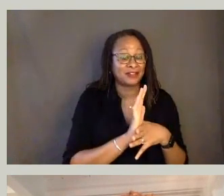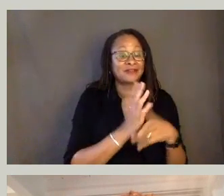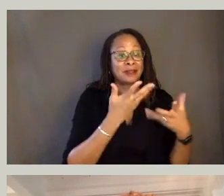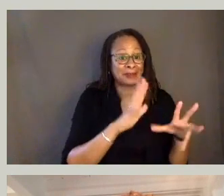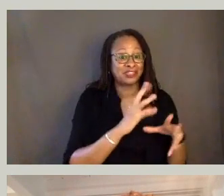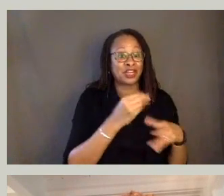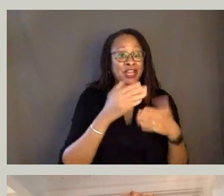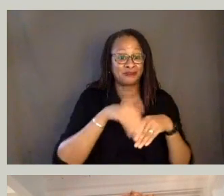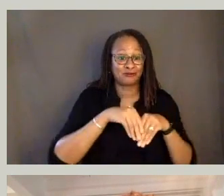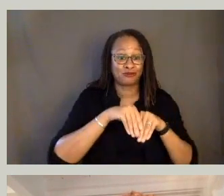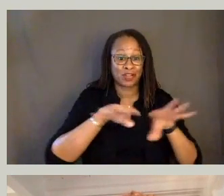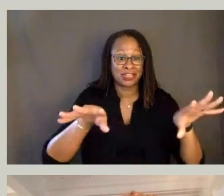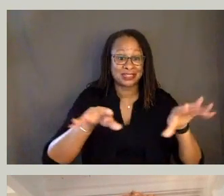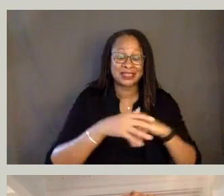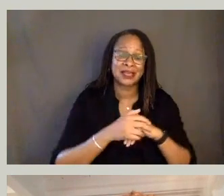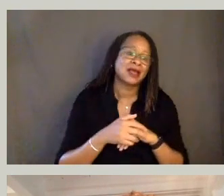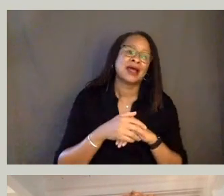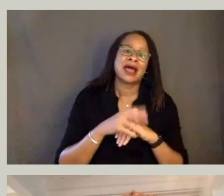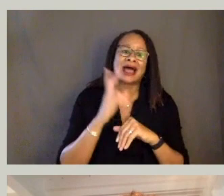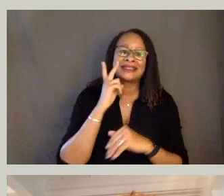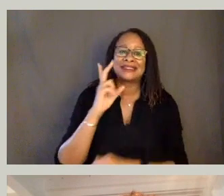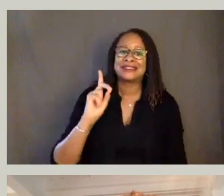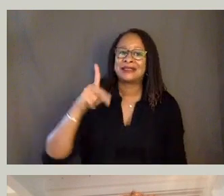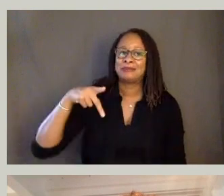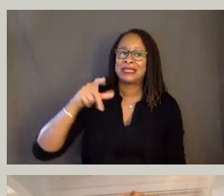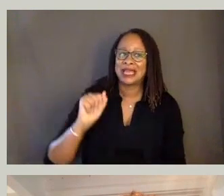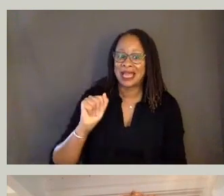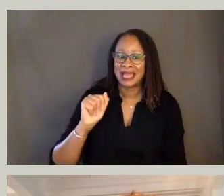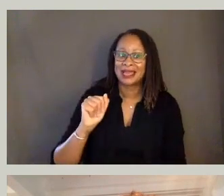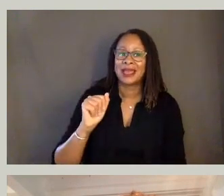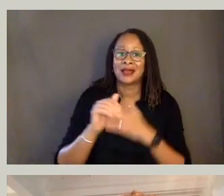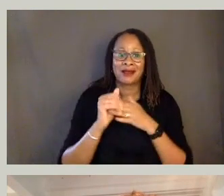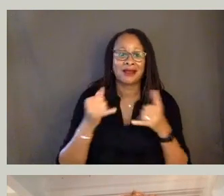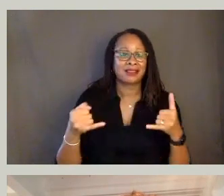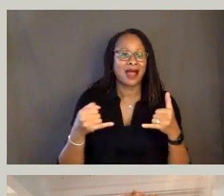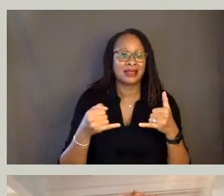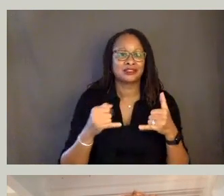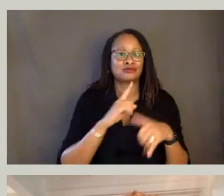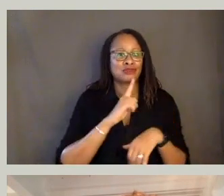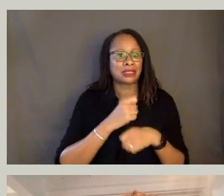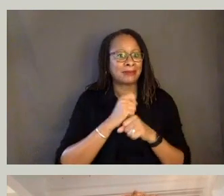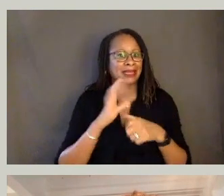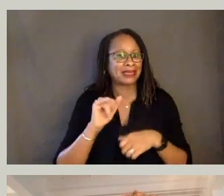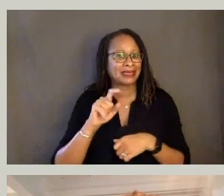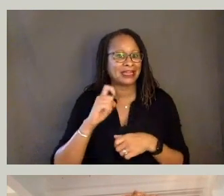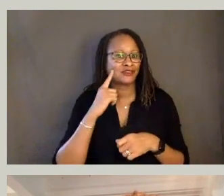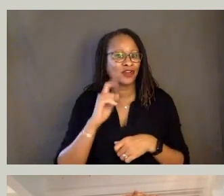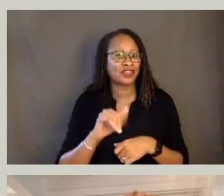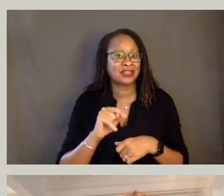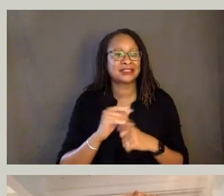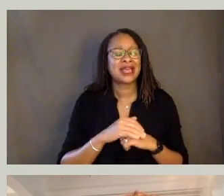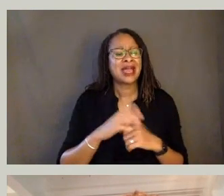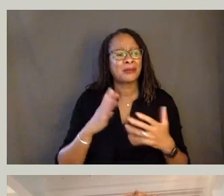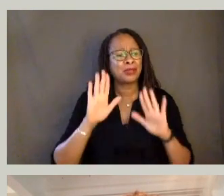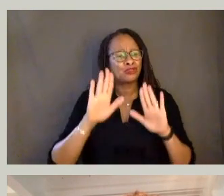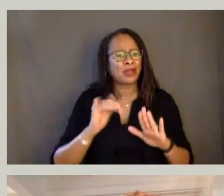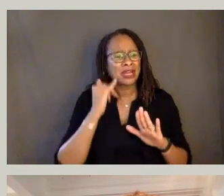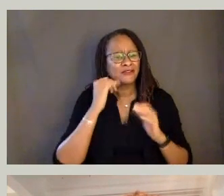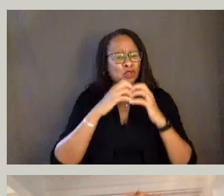DPA guidelines, making a case for this. And it would be great just if you could break down a little bit